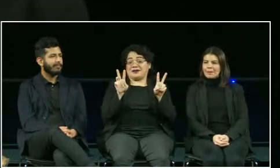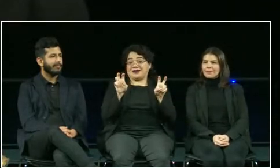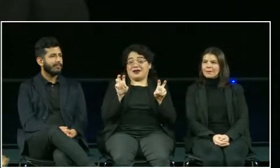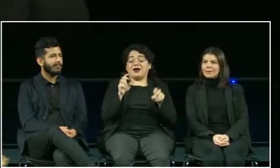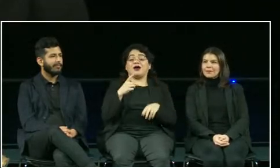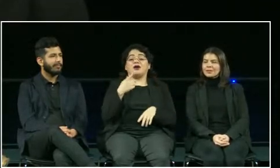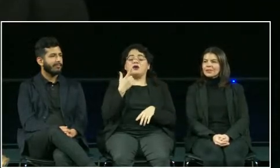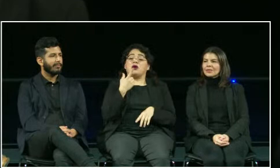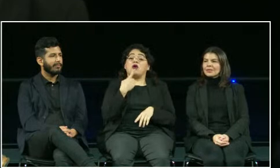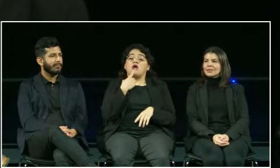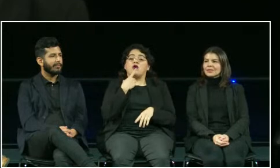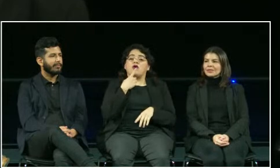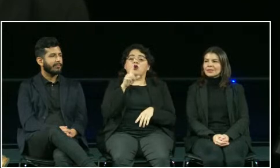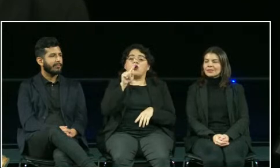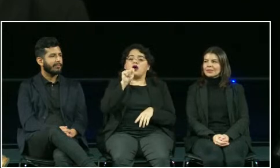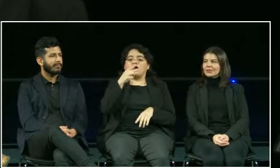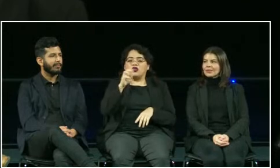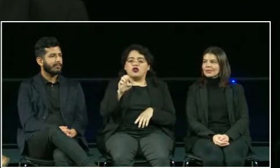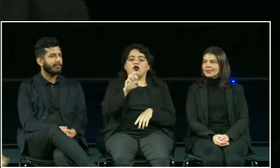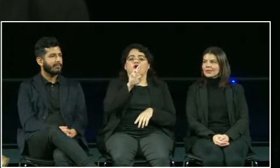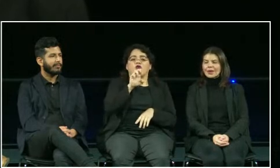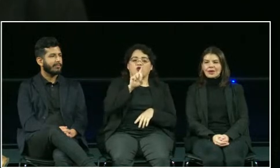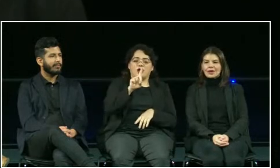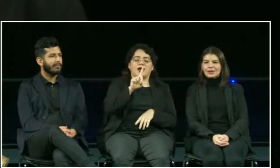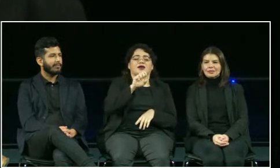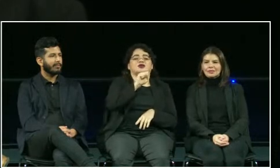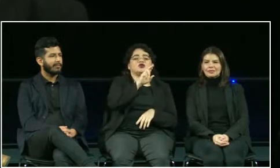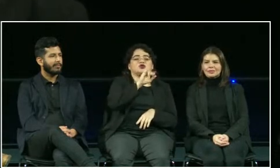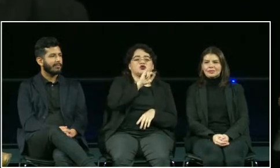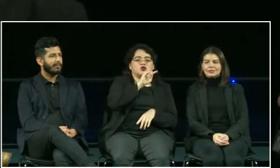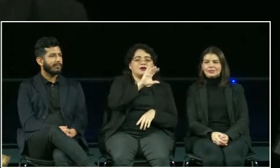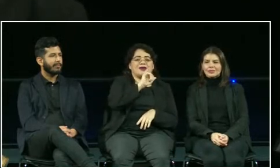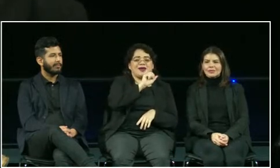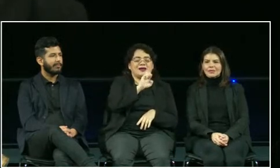Red Suitcase? So, you know. And why is it The Red Suitcase?